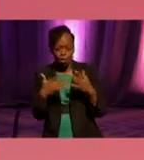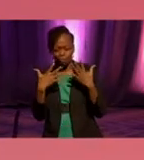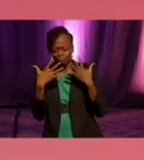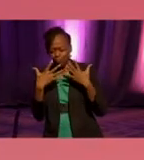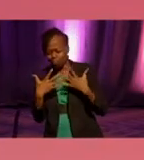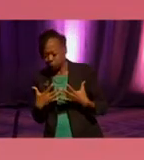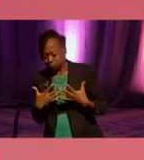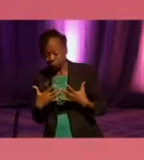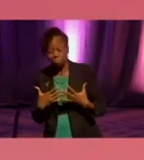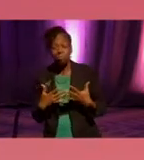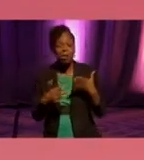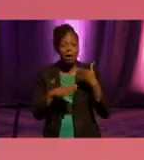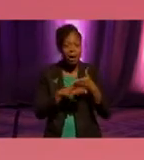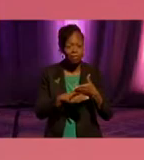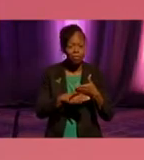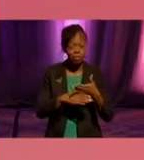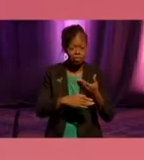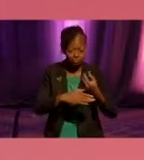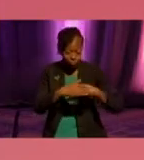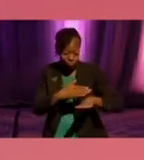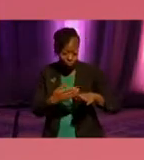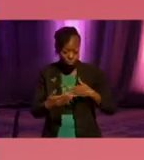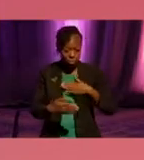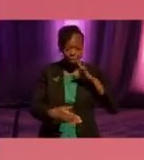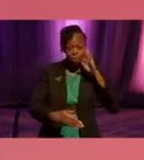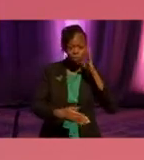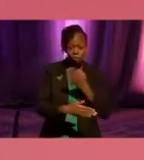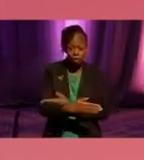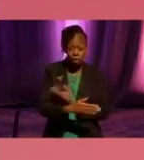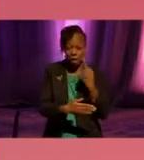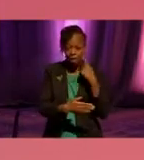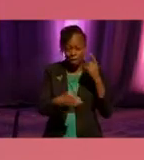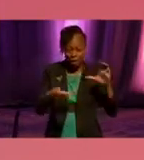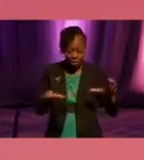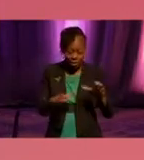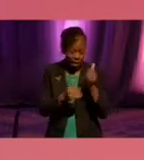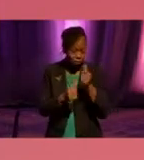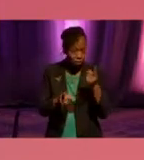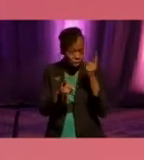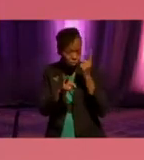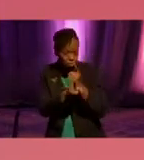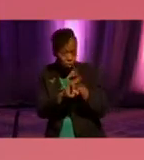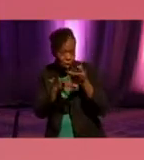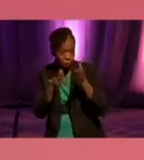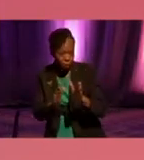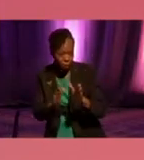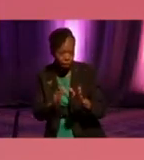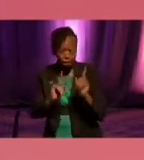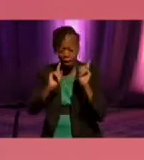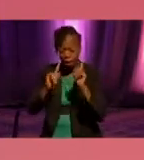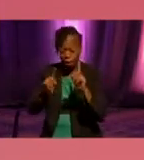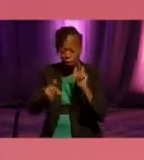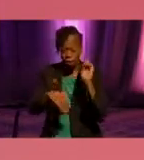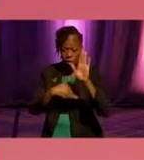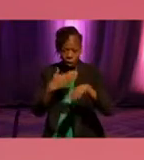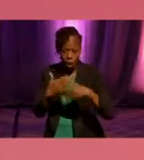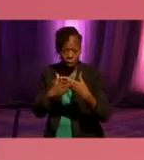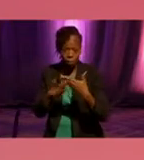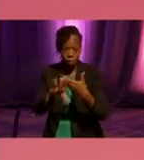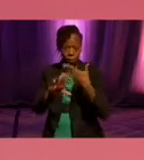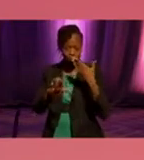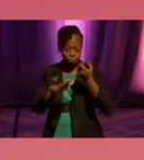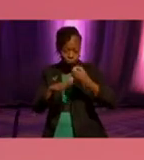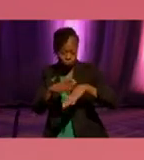After I had my daughter, I thought I did everything the right way. I went to all of my prenatal visits. I had a